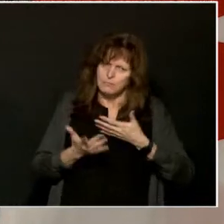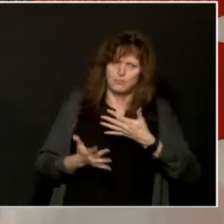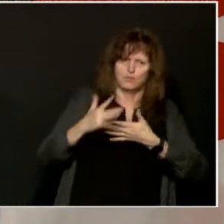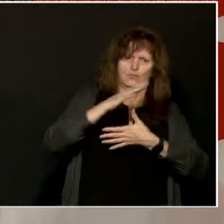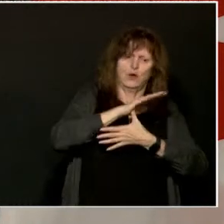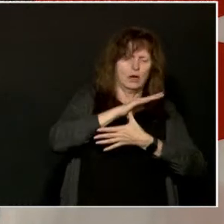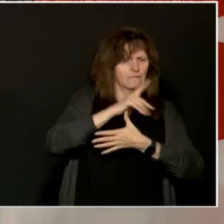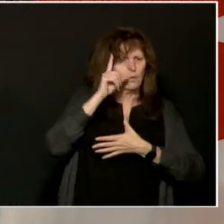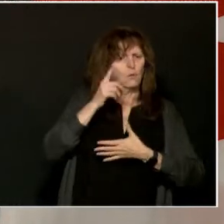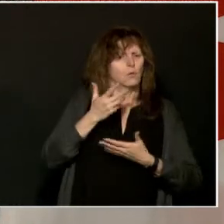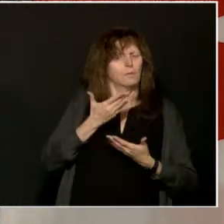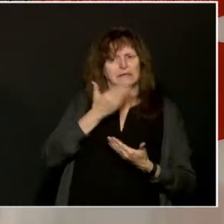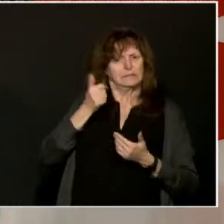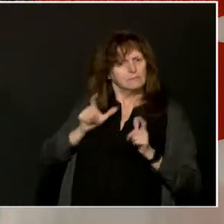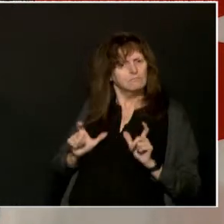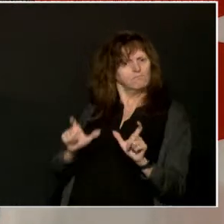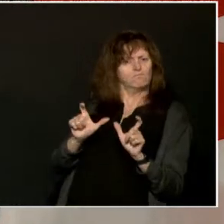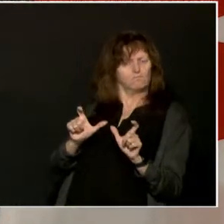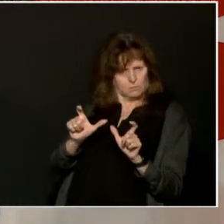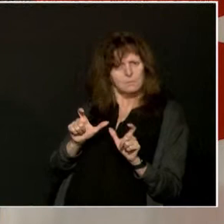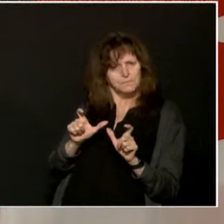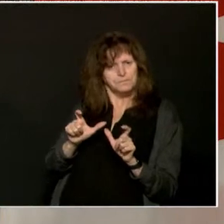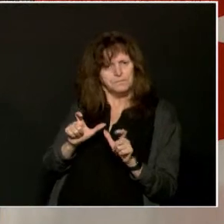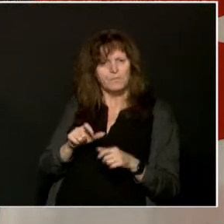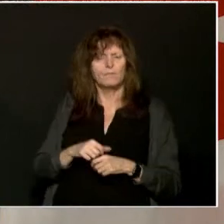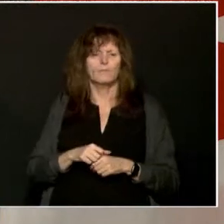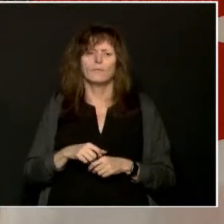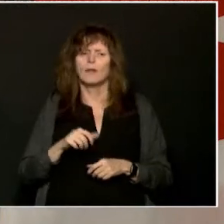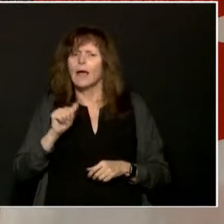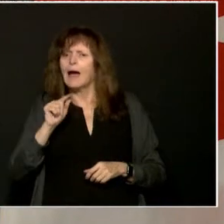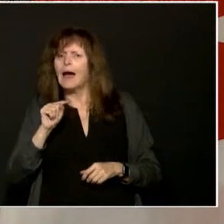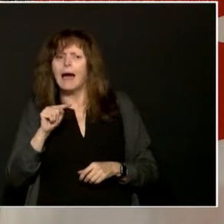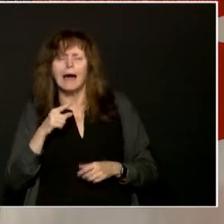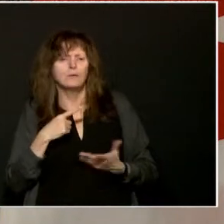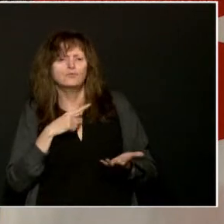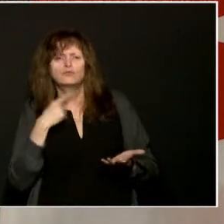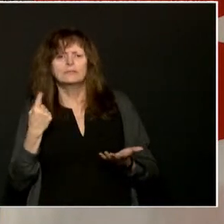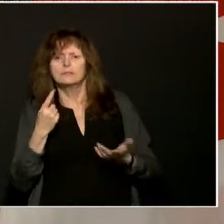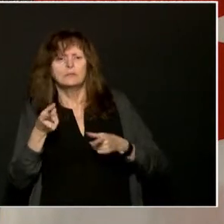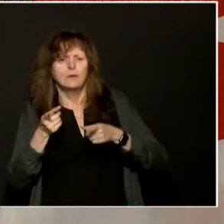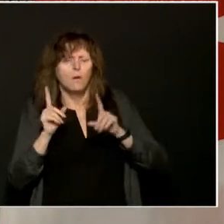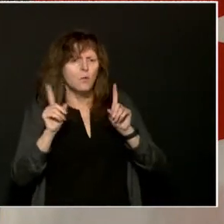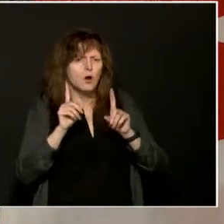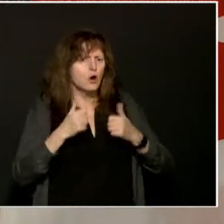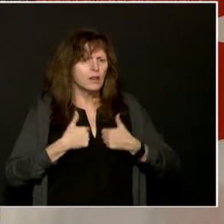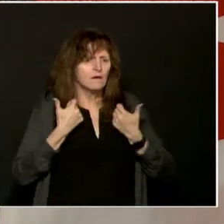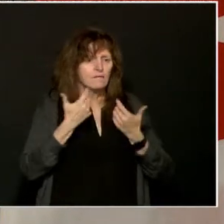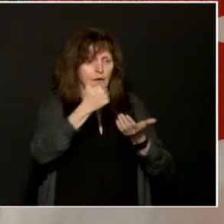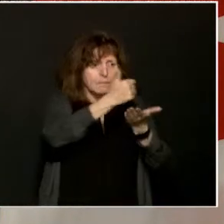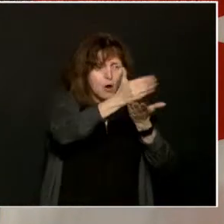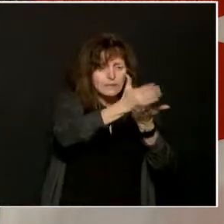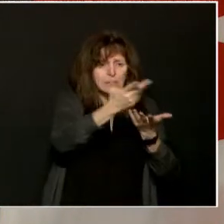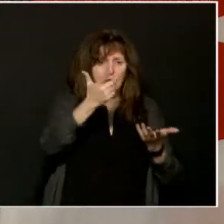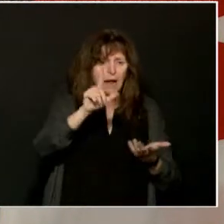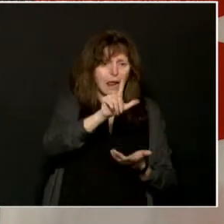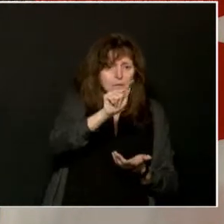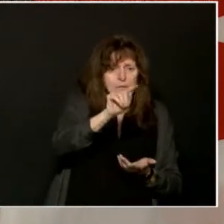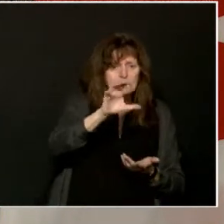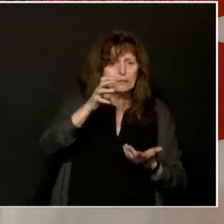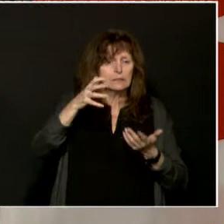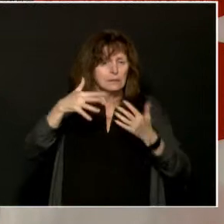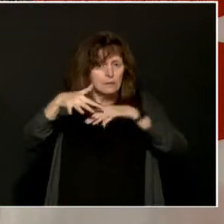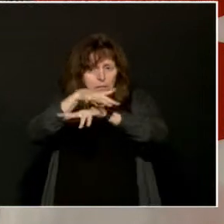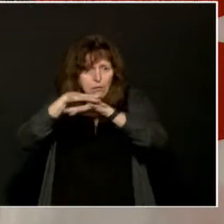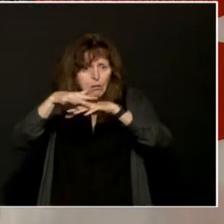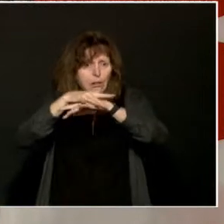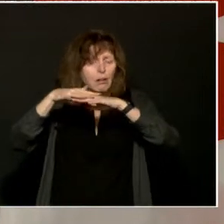be then those who would be at risk by where they live, so congregate settings and other situations, or geographically in the hotspots, and those